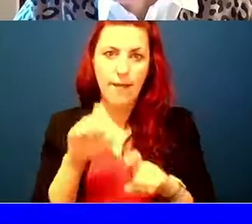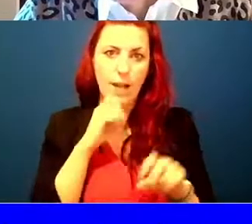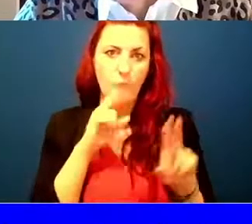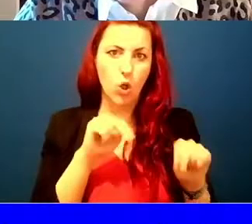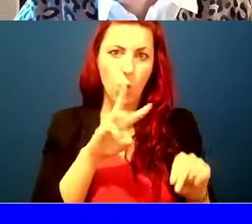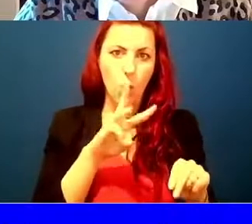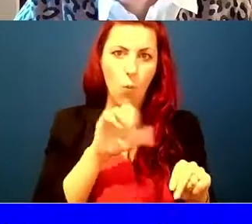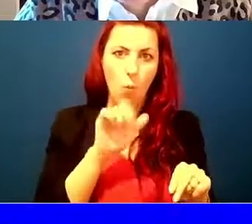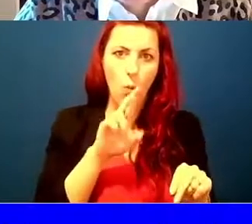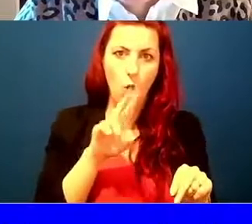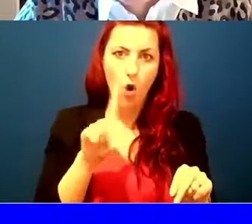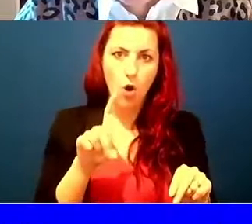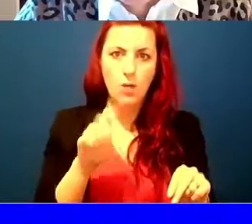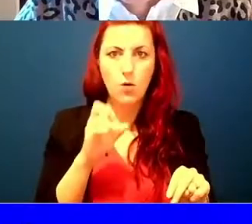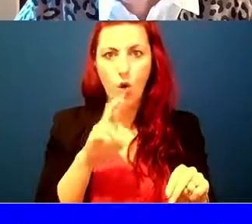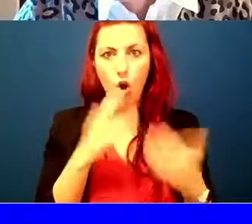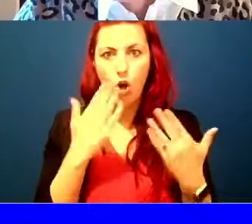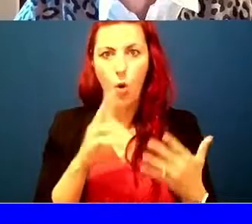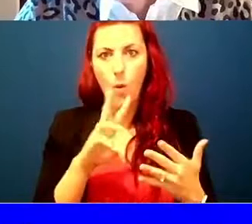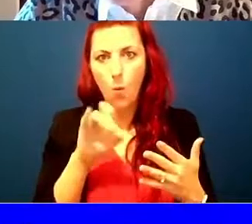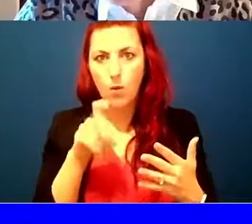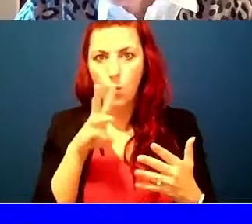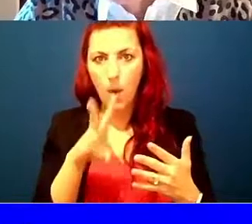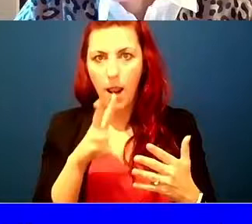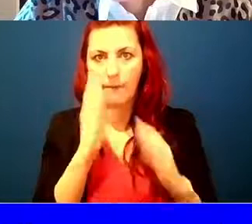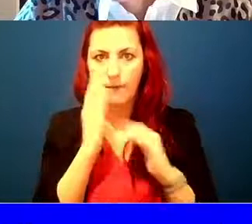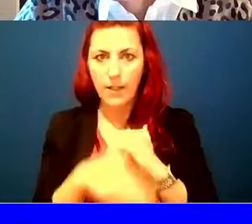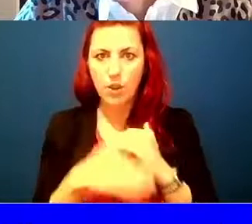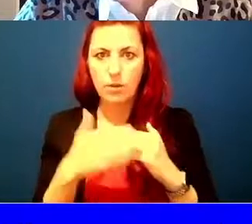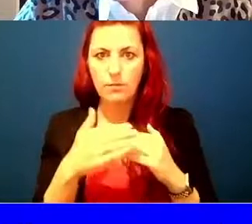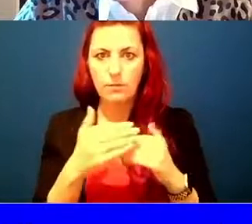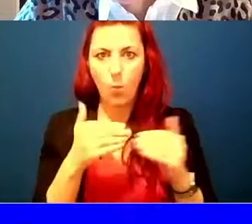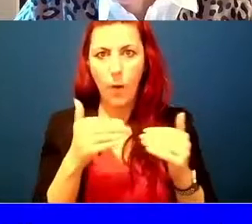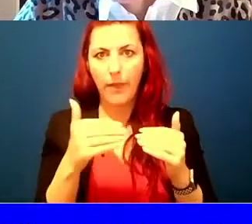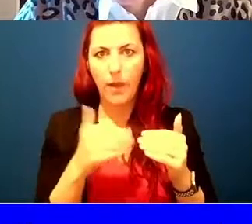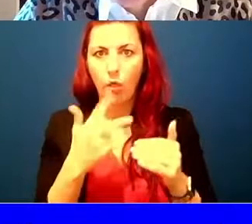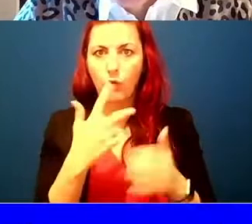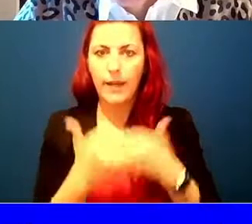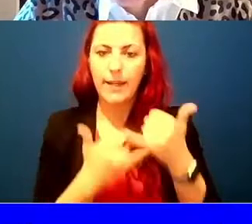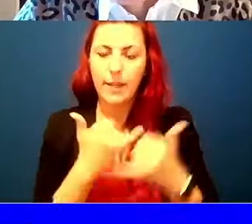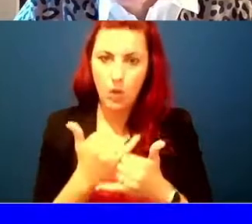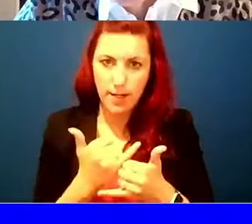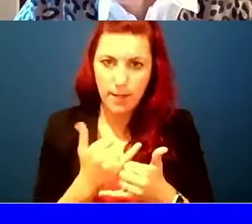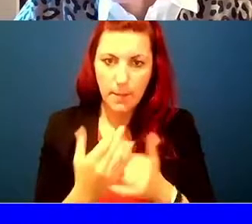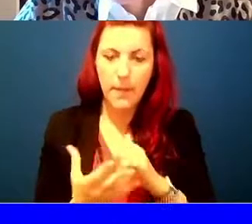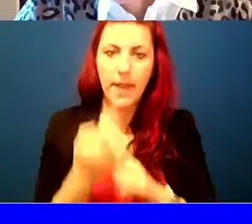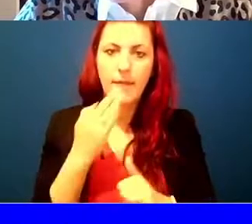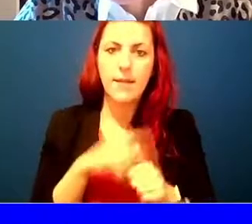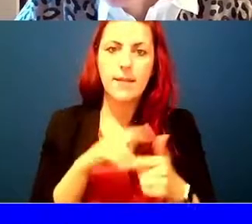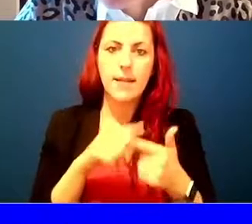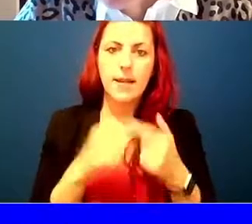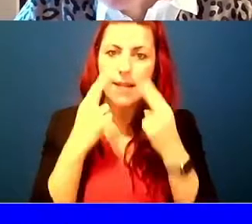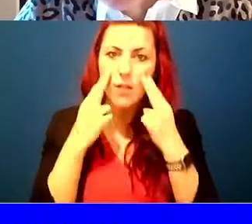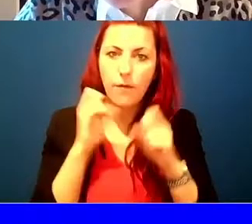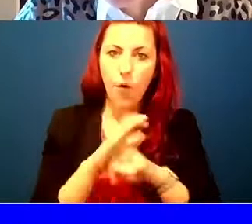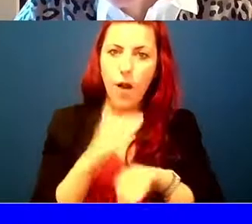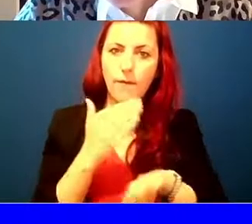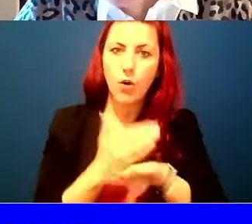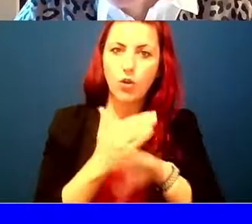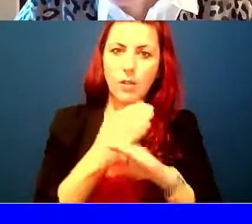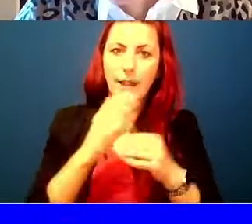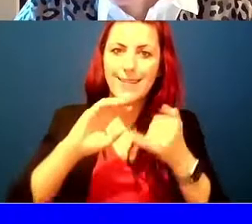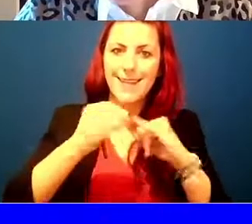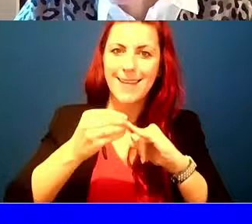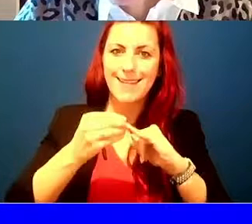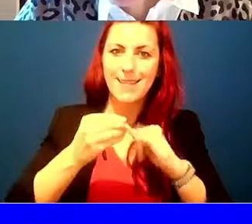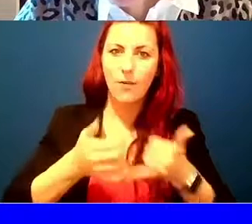exit wardship within 3 years. It puts in a statutory footing a functional test of capacity. It introduces important new